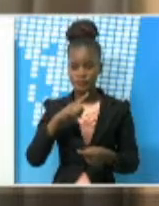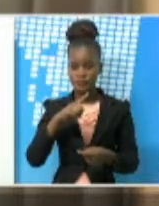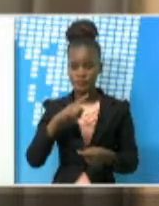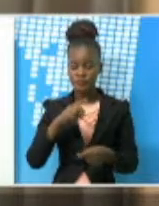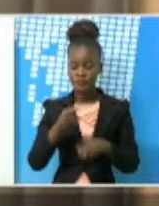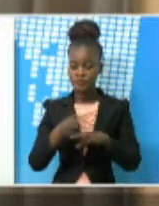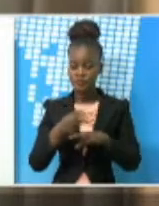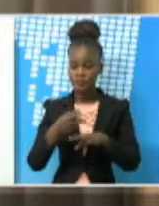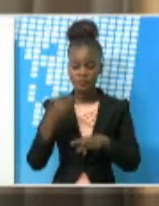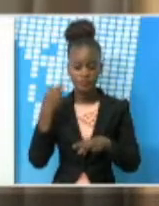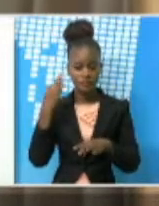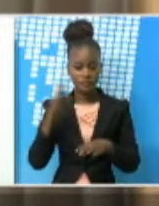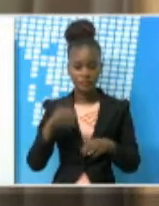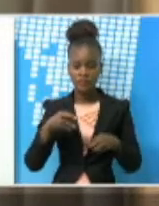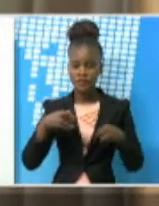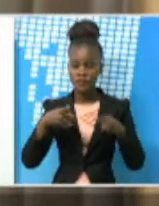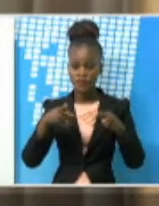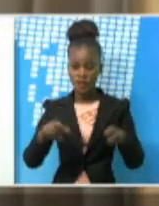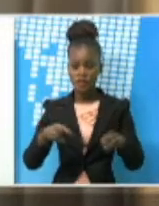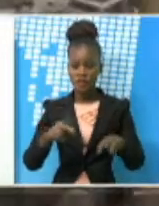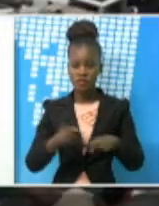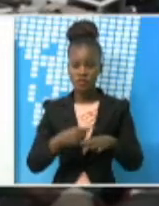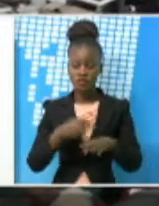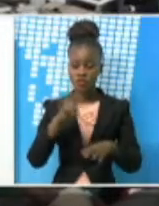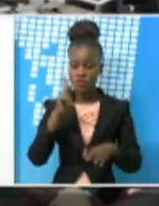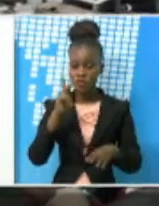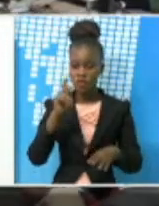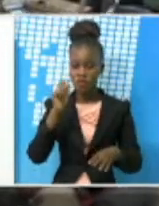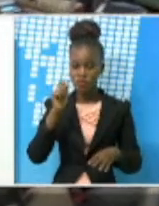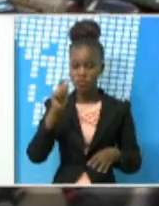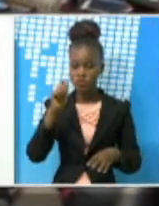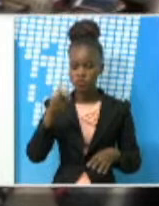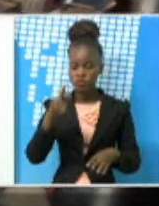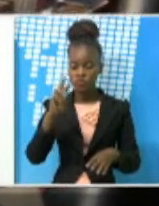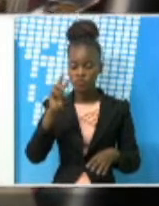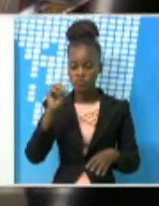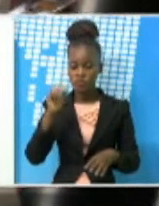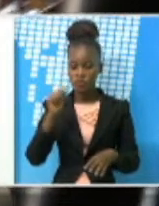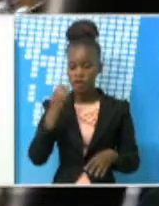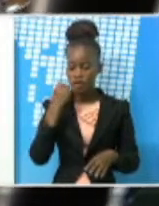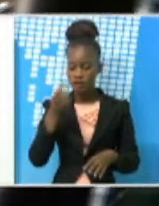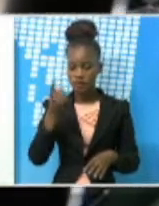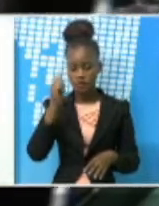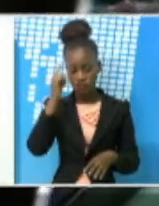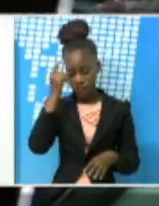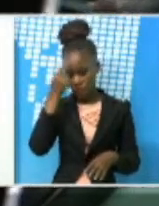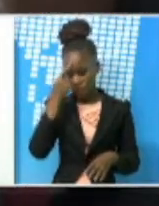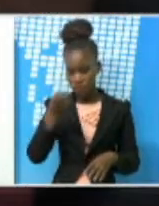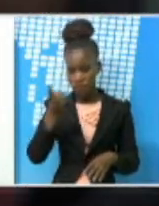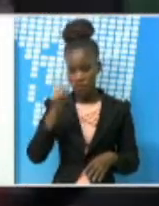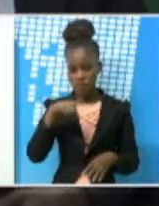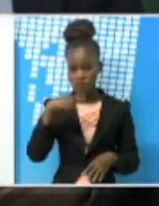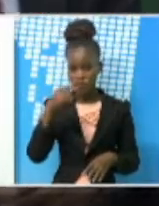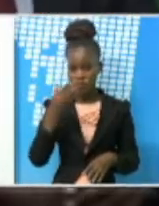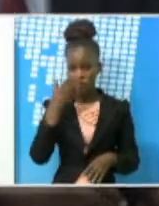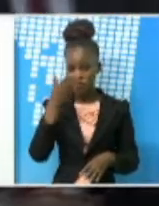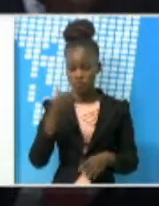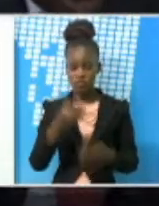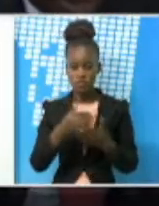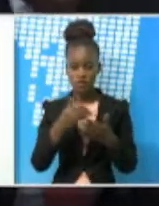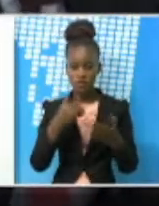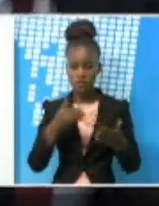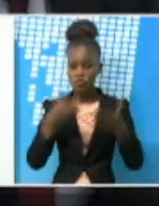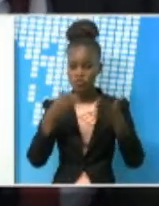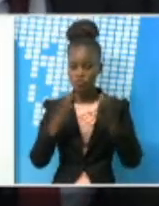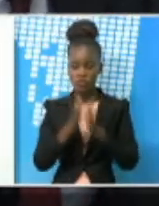Ministry of Roads, it's General Katumba Wamara. The legislators have advised the government chief whip to whip his ministers before plenary